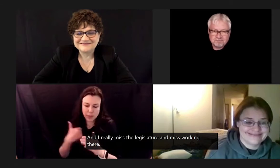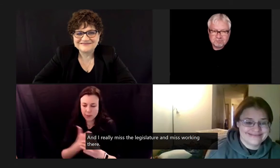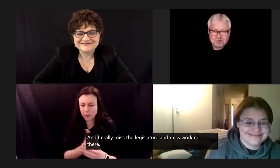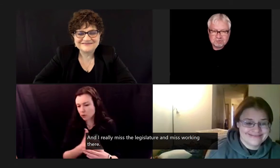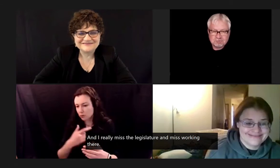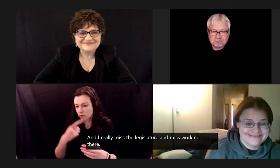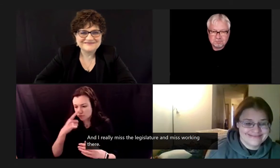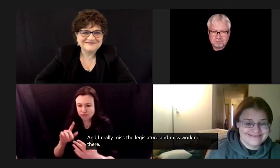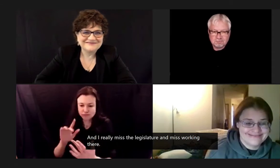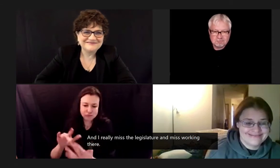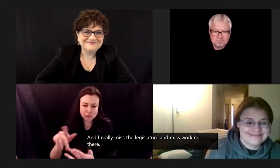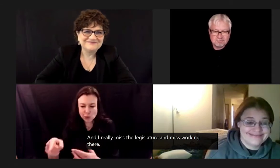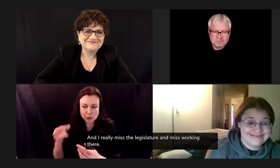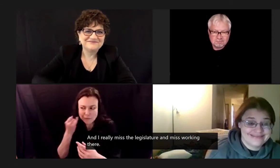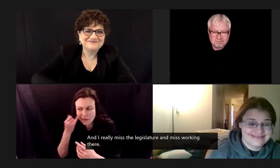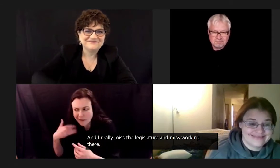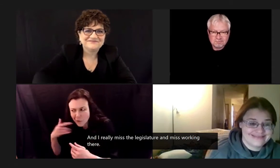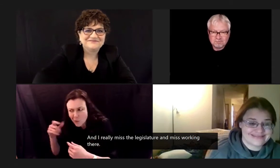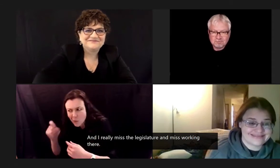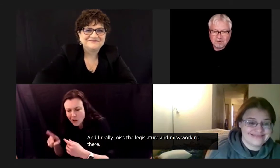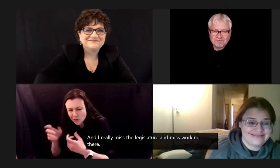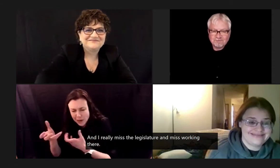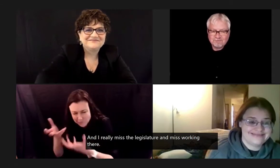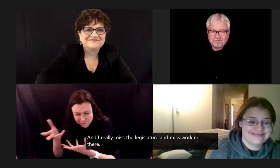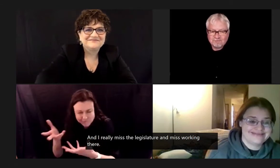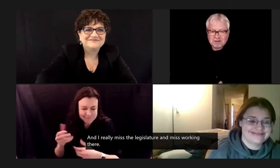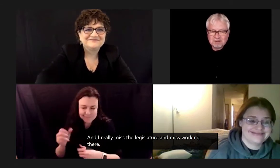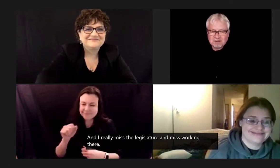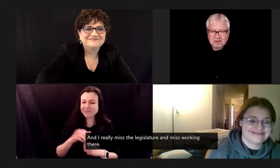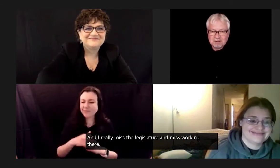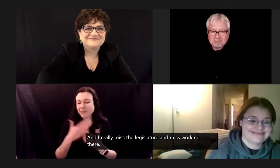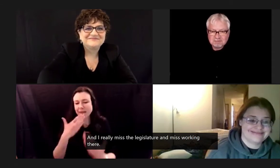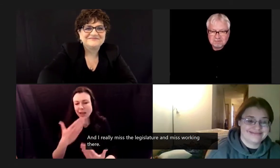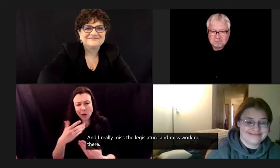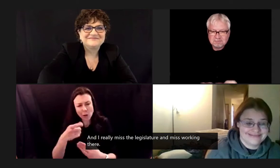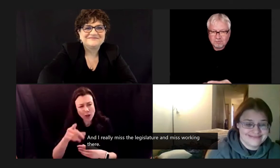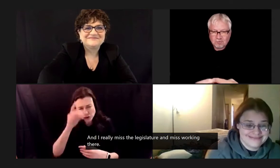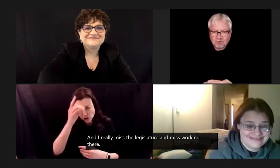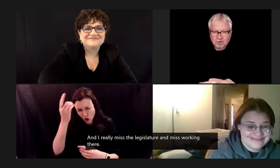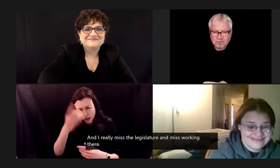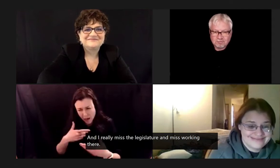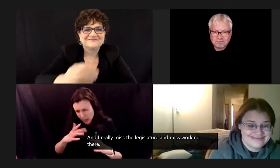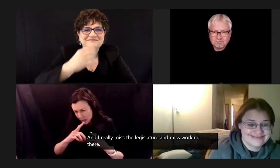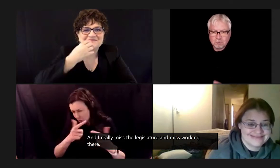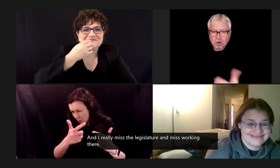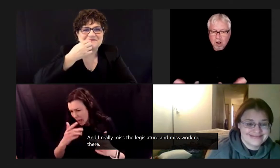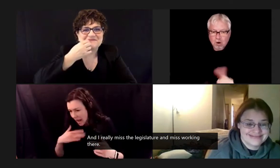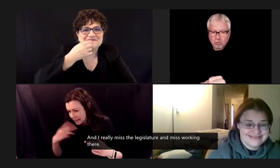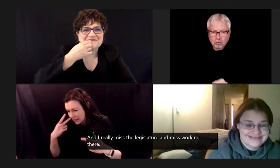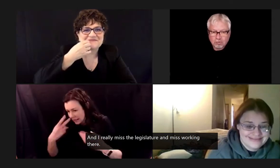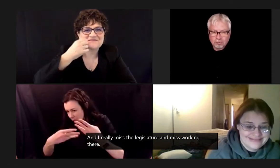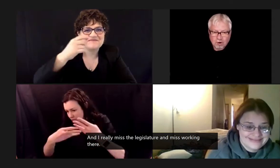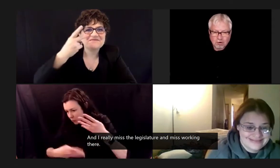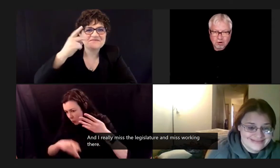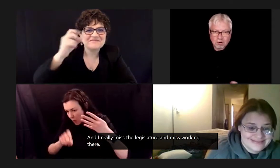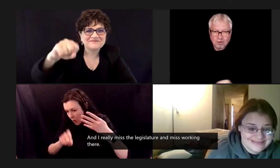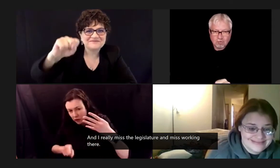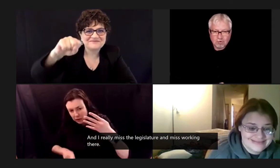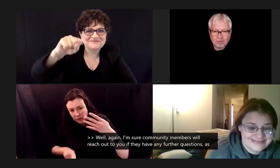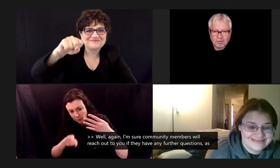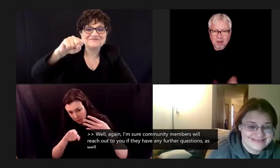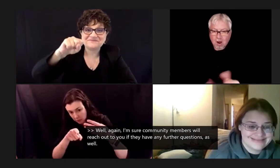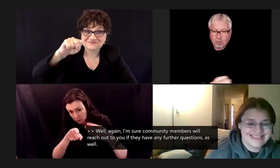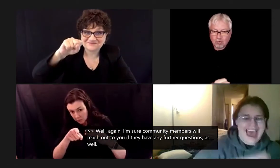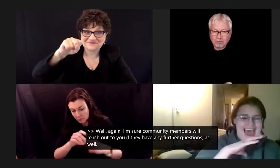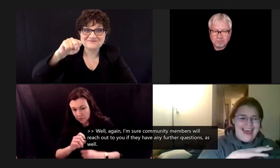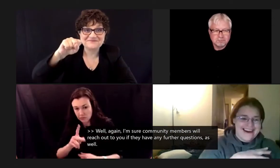Well, again, I'm sure community members will reach out to you if they have any further questions as well. But Darlene, do I want to hand it